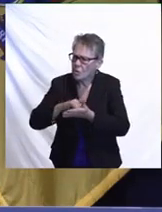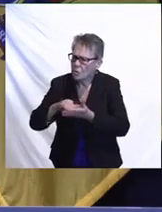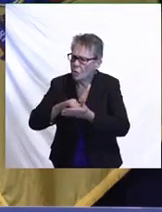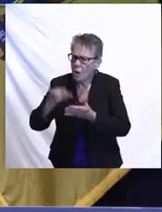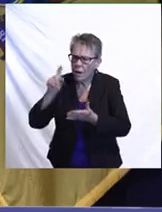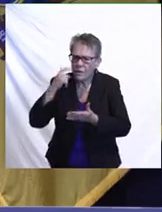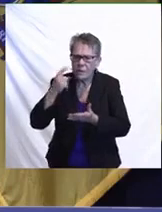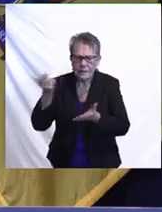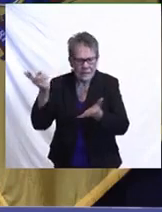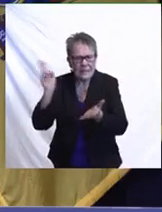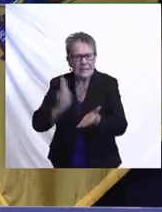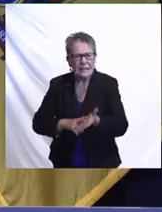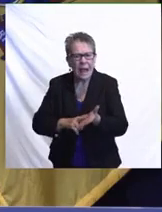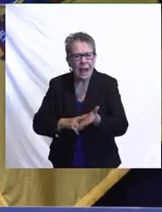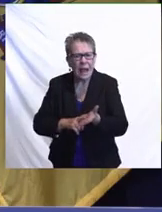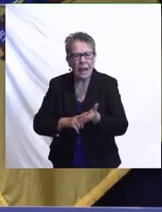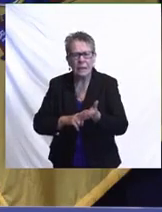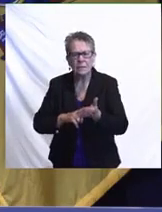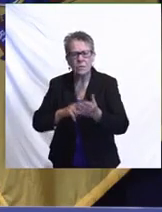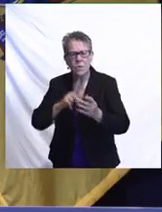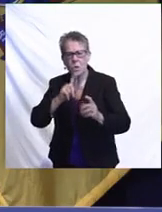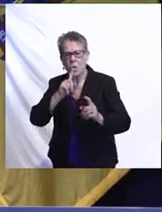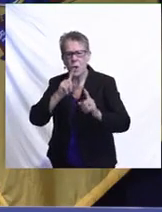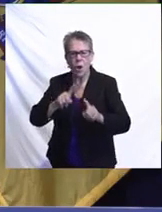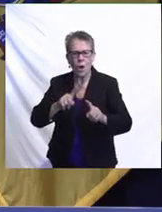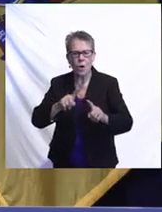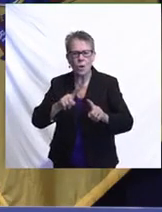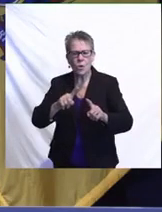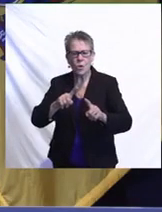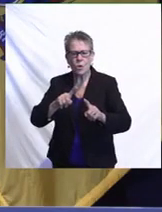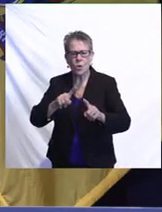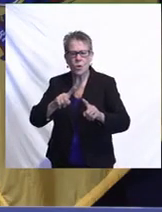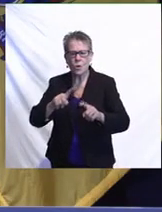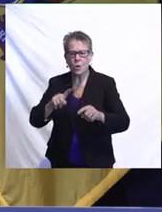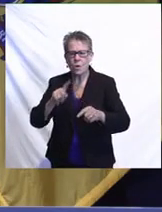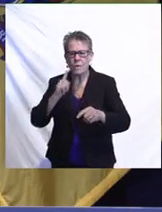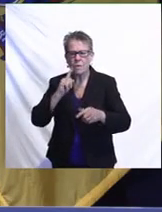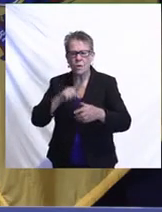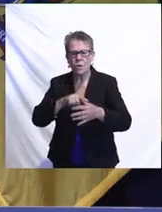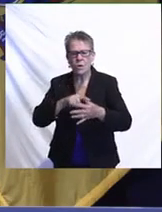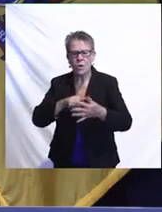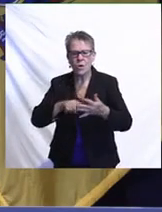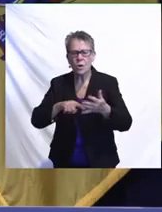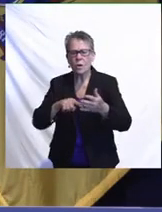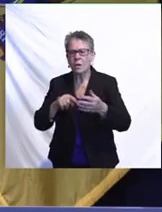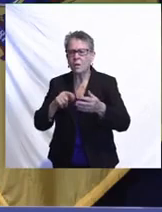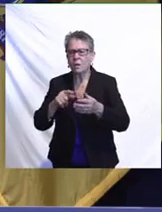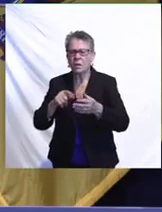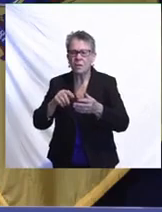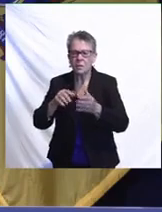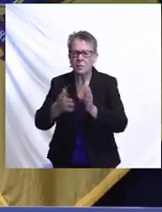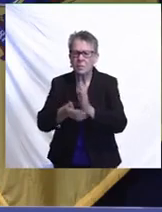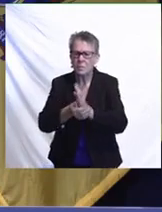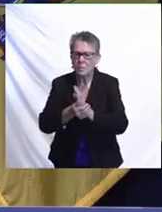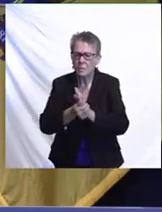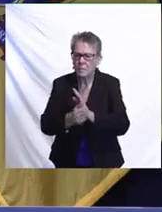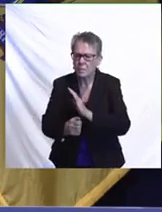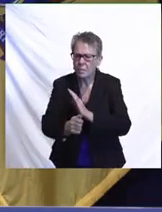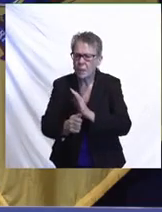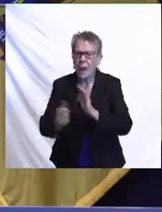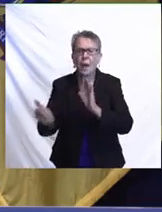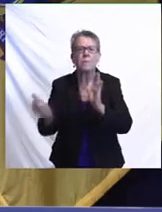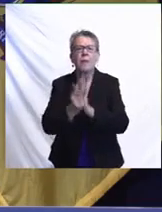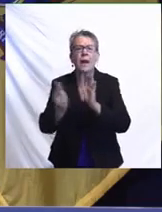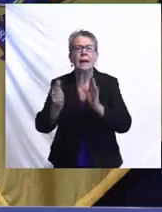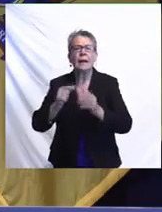ban elective surgeries to boost bed capacity, anticipating a spike in COVID cases. Under what circumstances would you ban